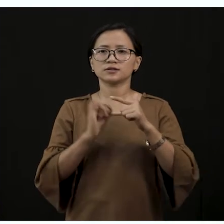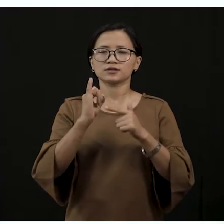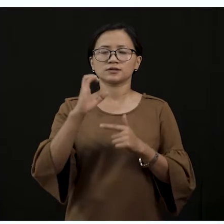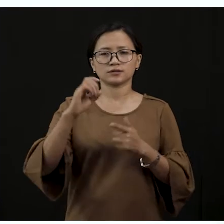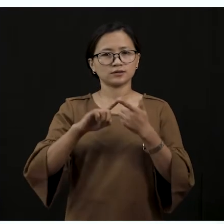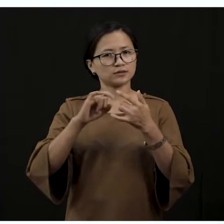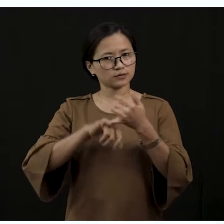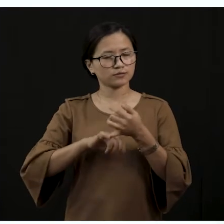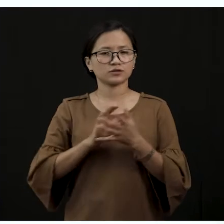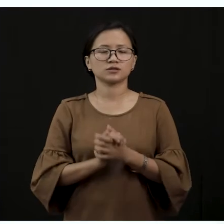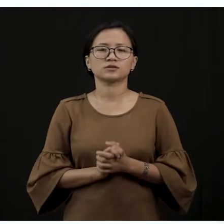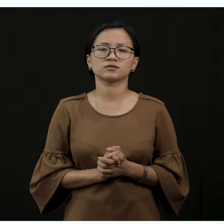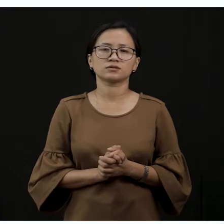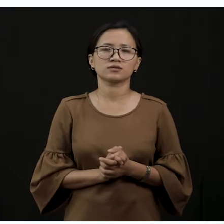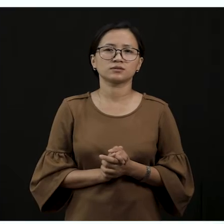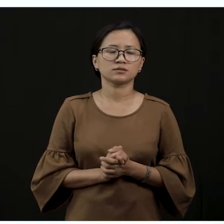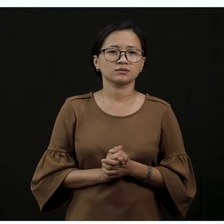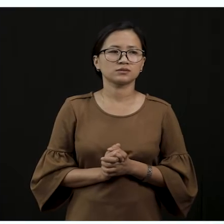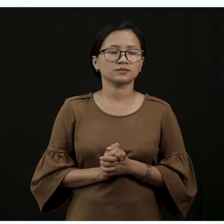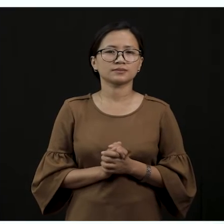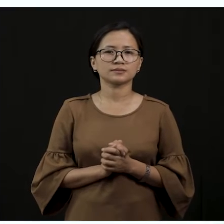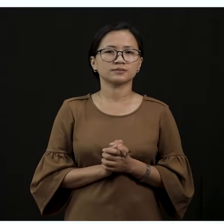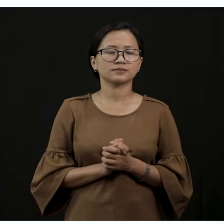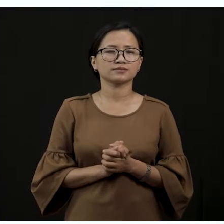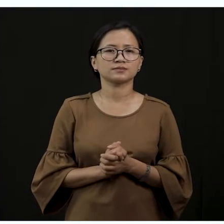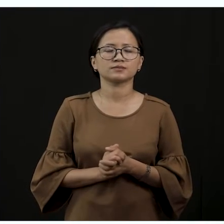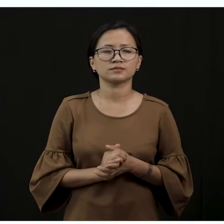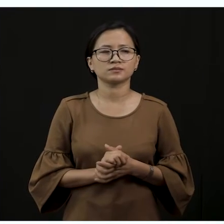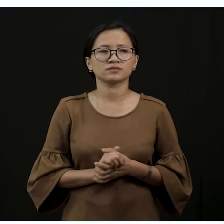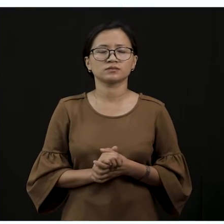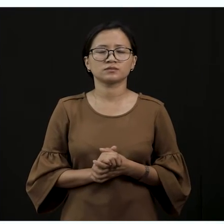V-E-R-T-I-C-E-S. Vertices. Okay. Then,